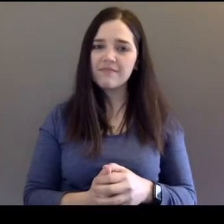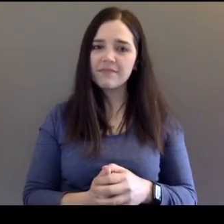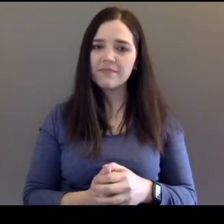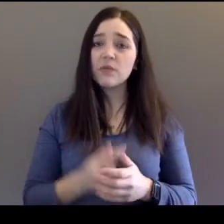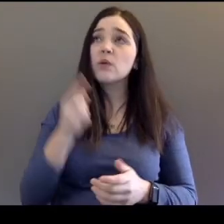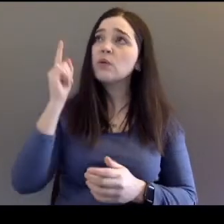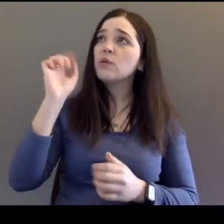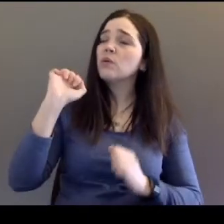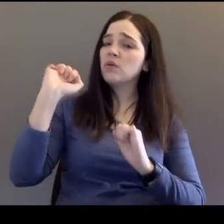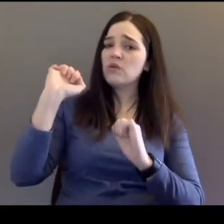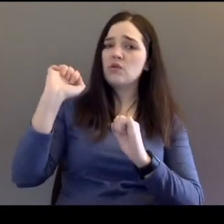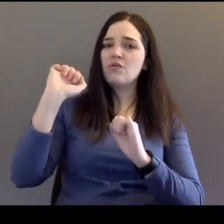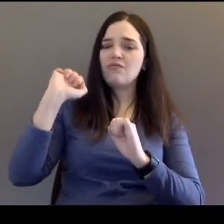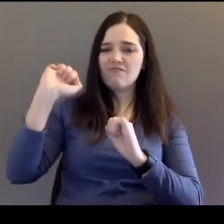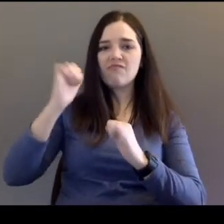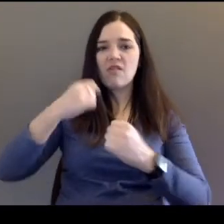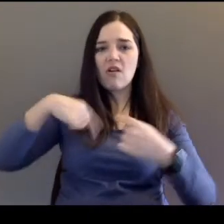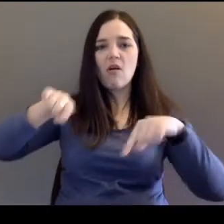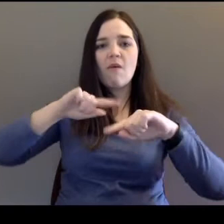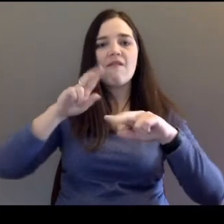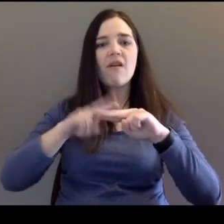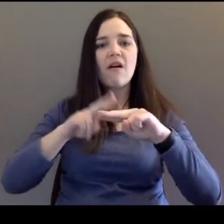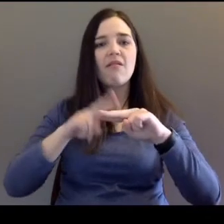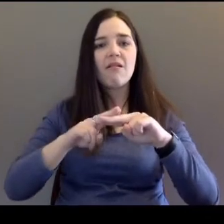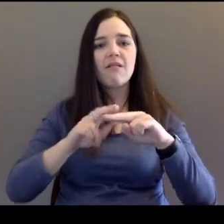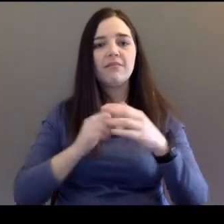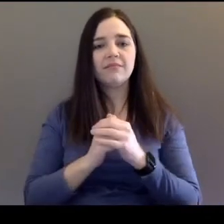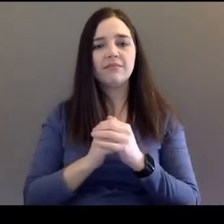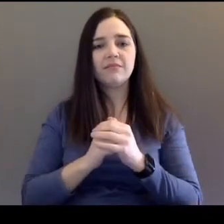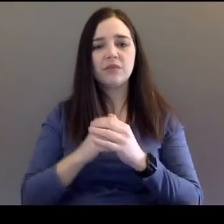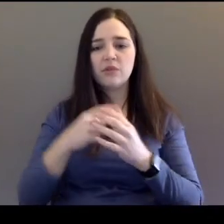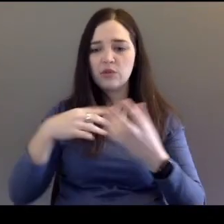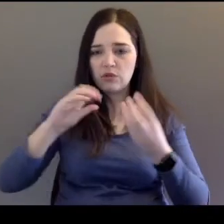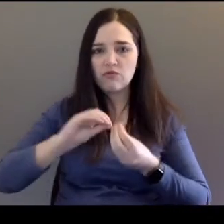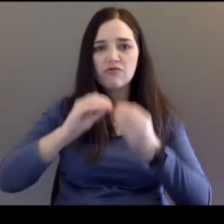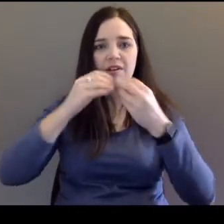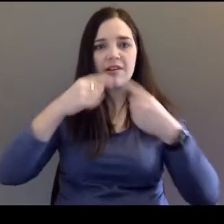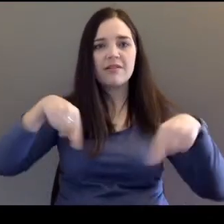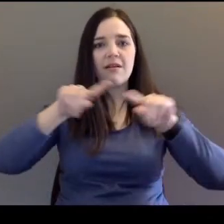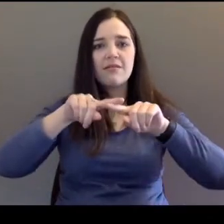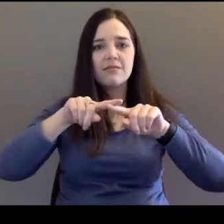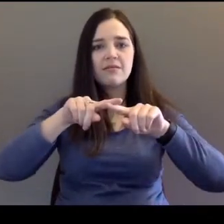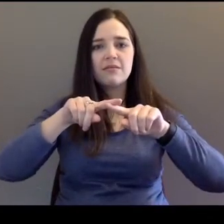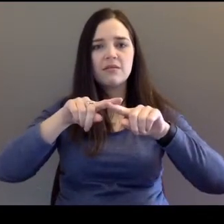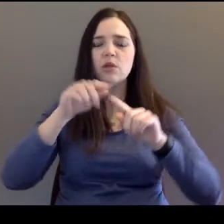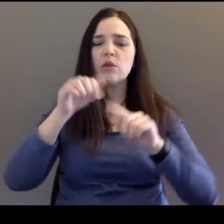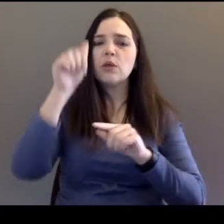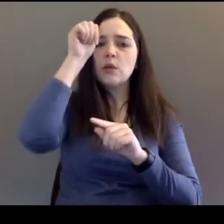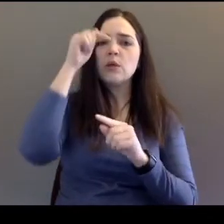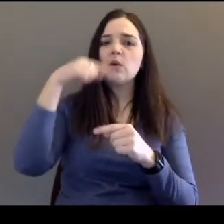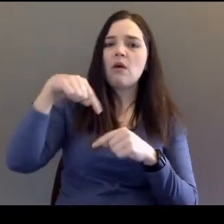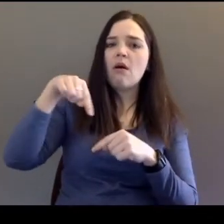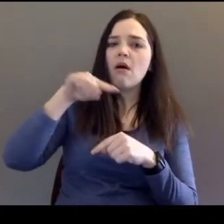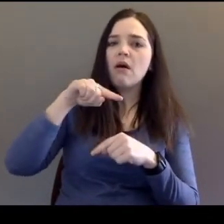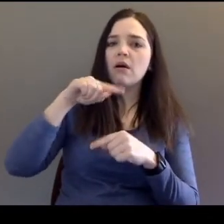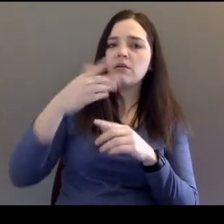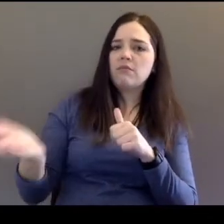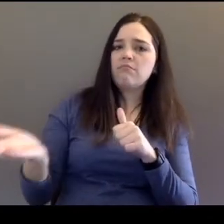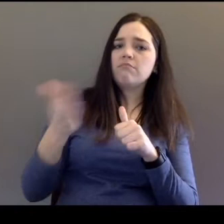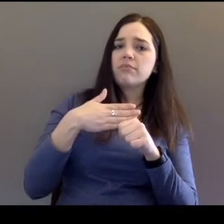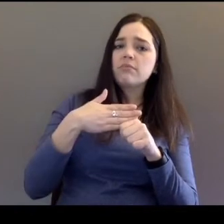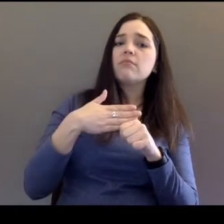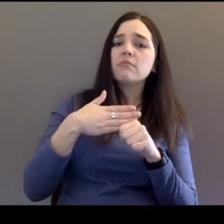You, Lord, are our Father. You created us. You knew us at the very